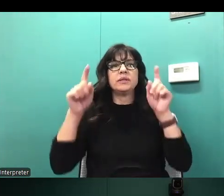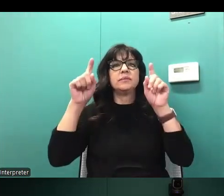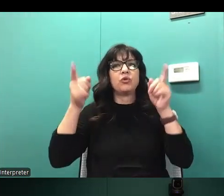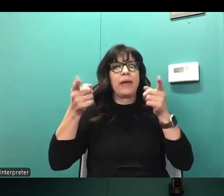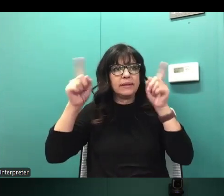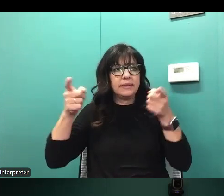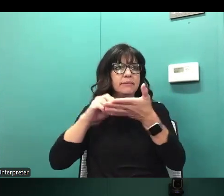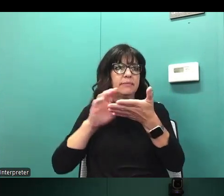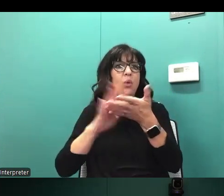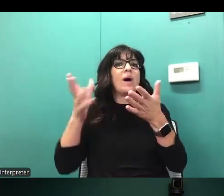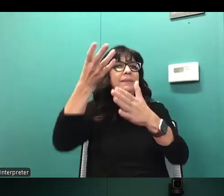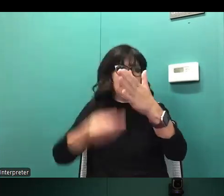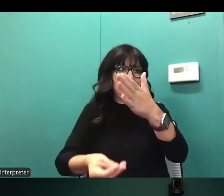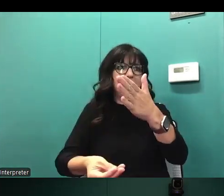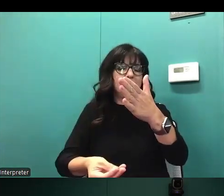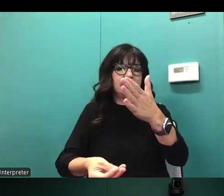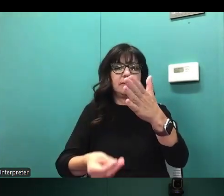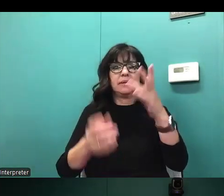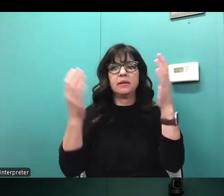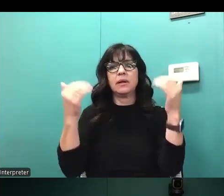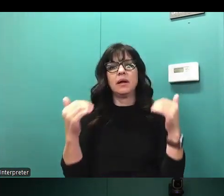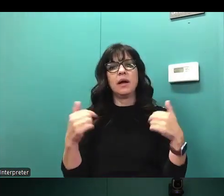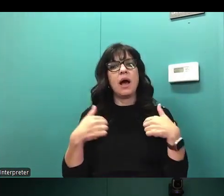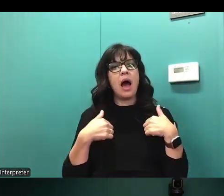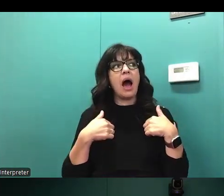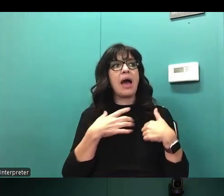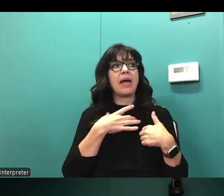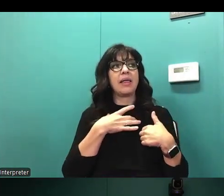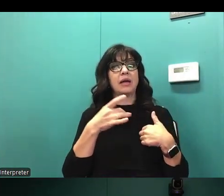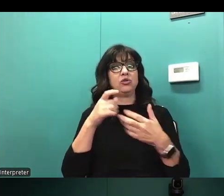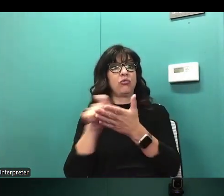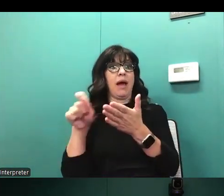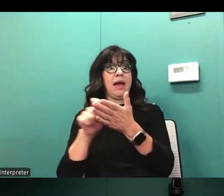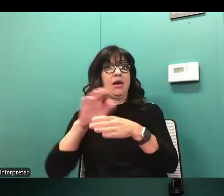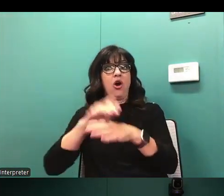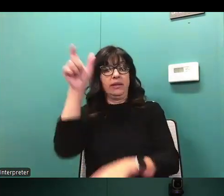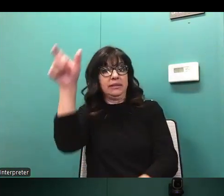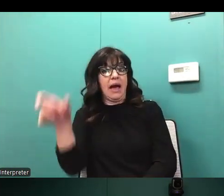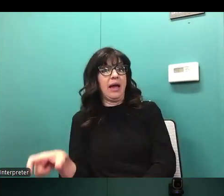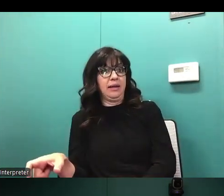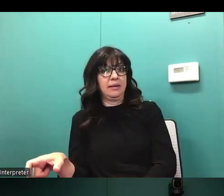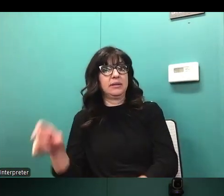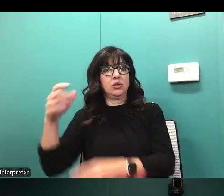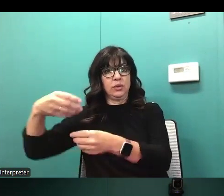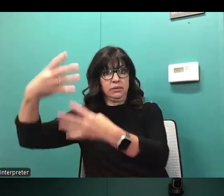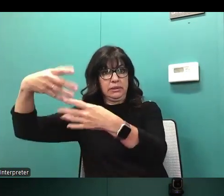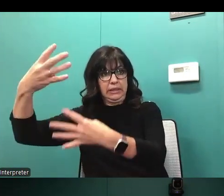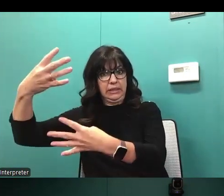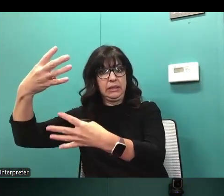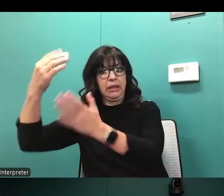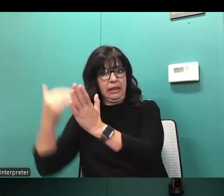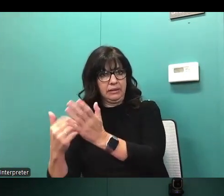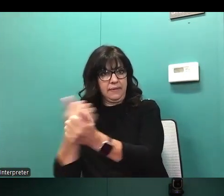missing. And then I like to write it on the side as well, because then you can see this running list of things that they're